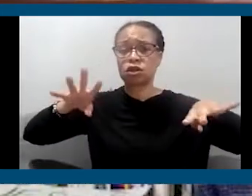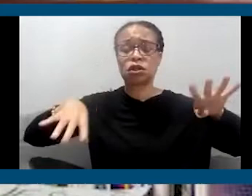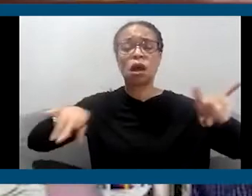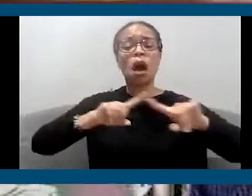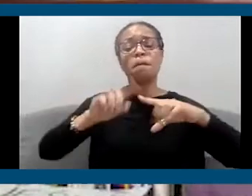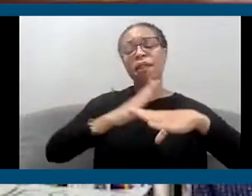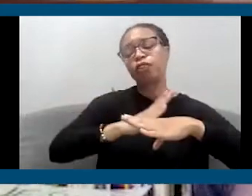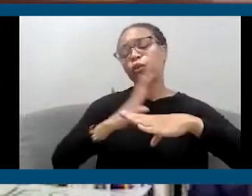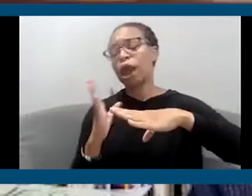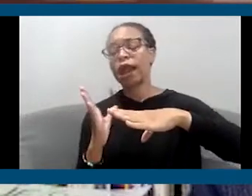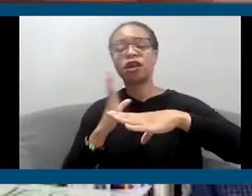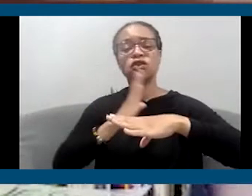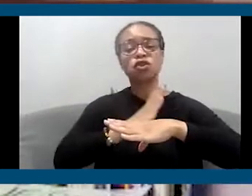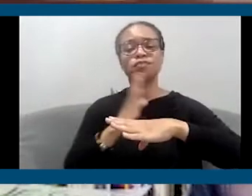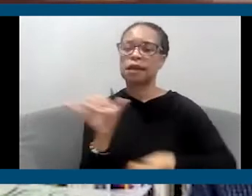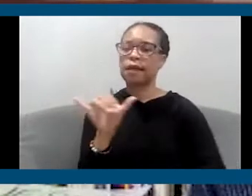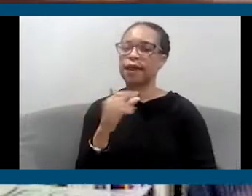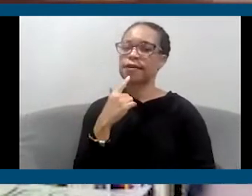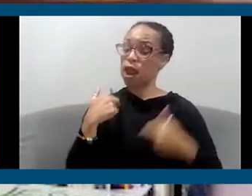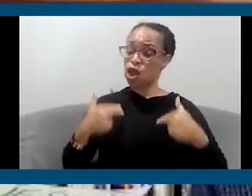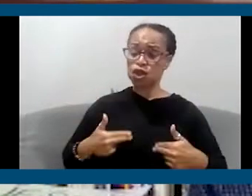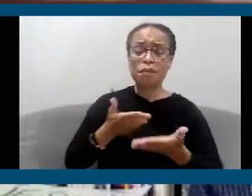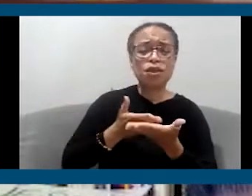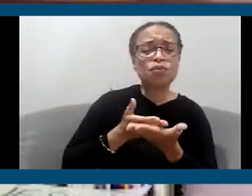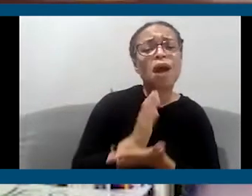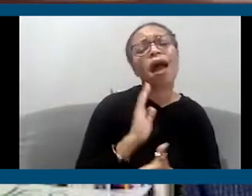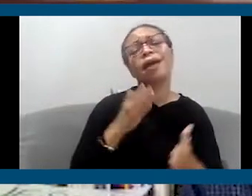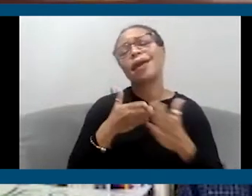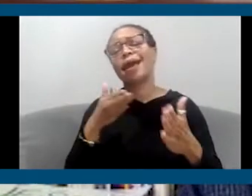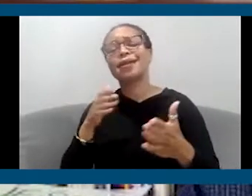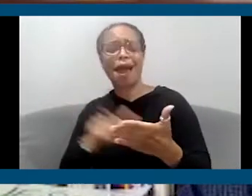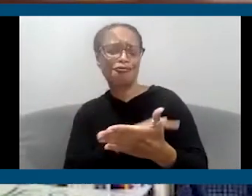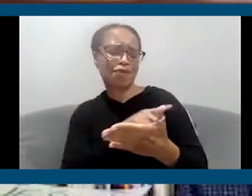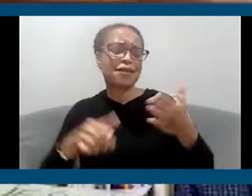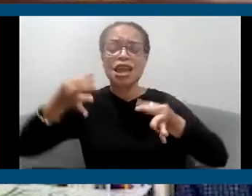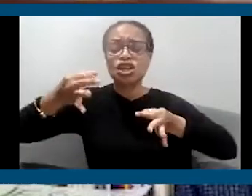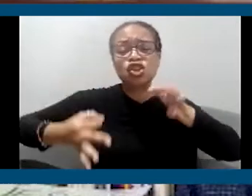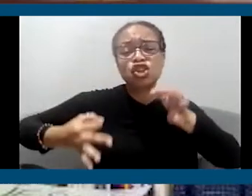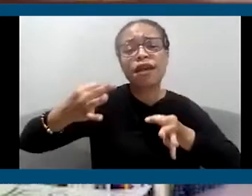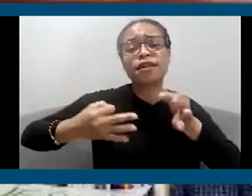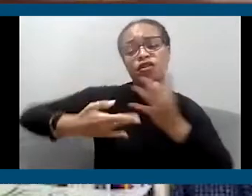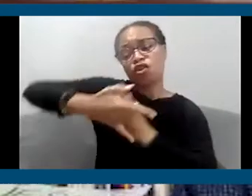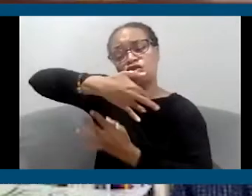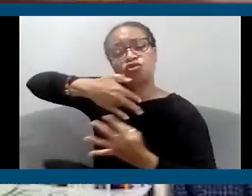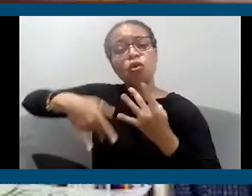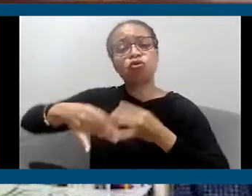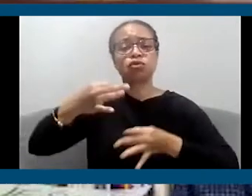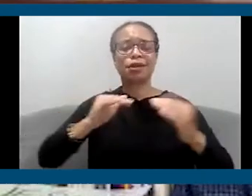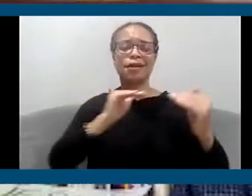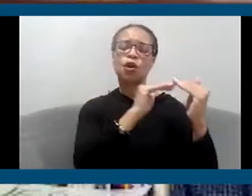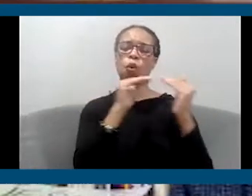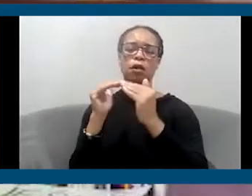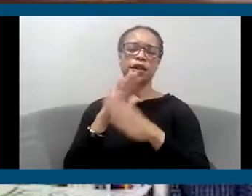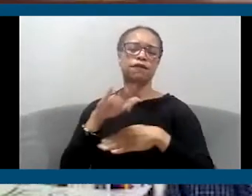range within, as I said, human rights, anti-racism, justice, social justice, equality for all